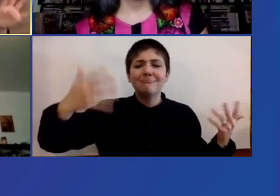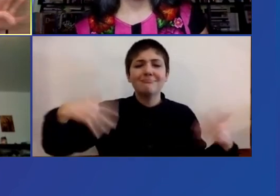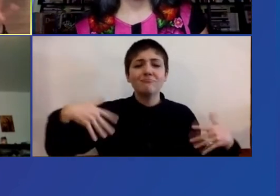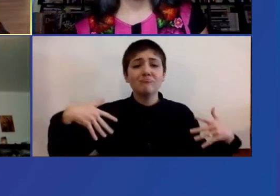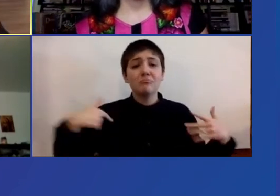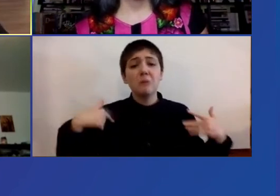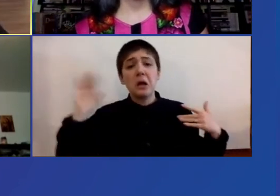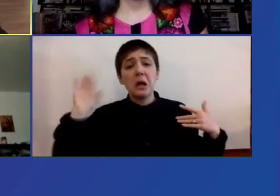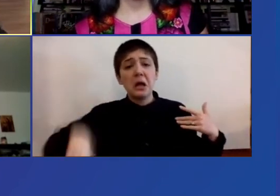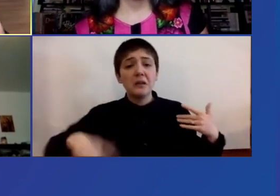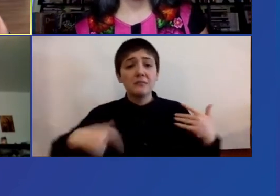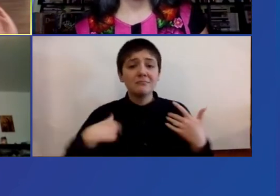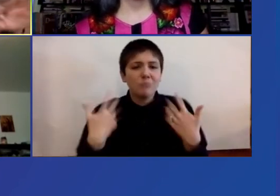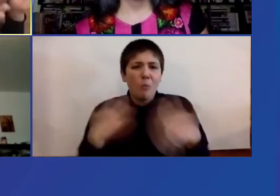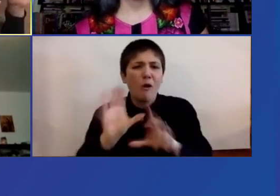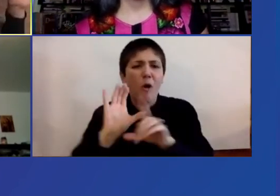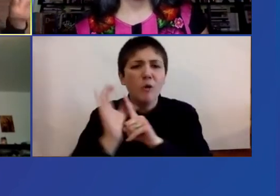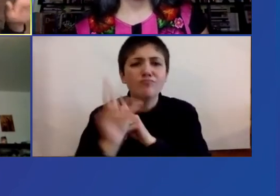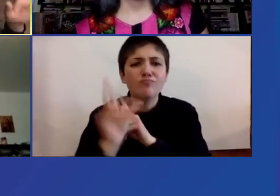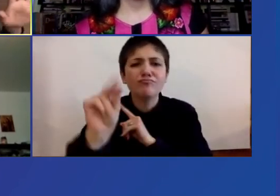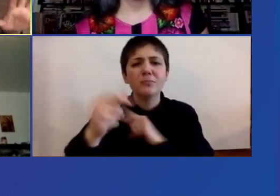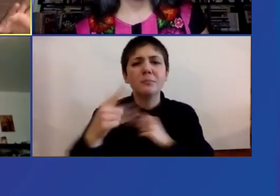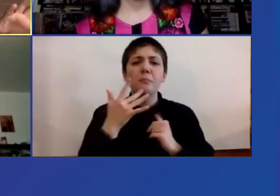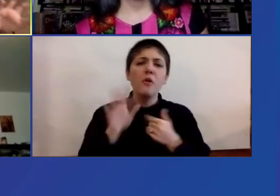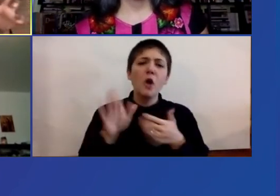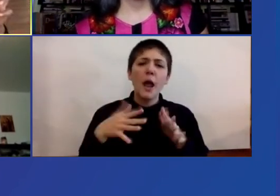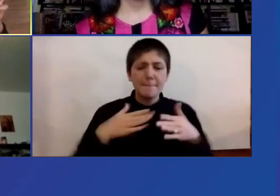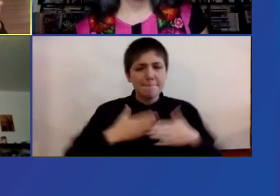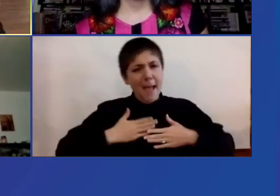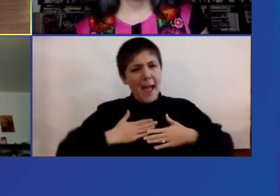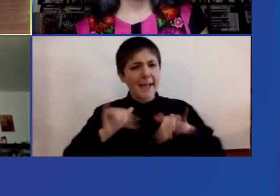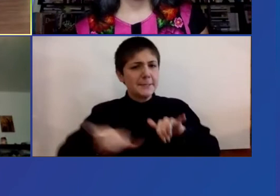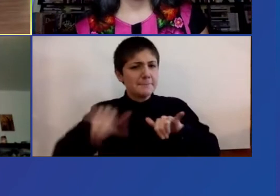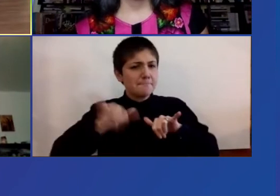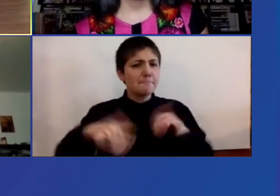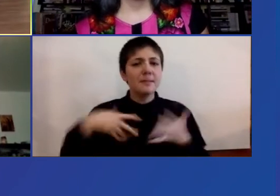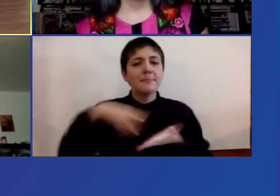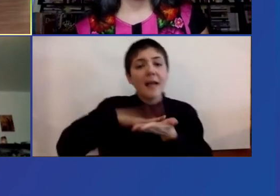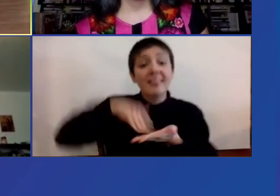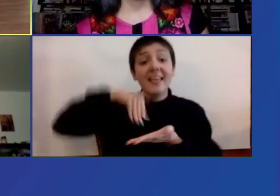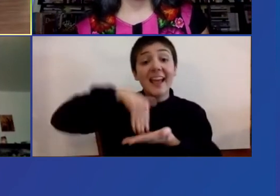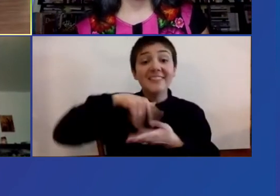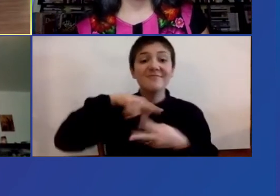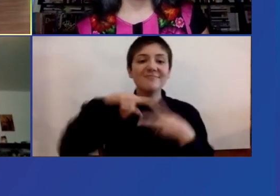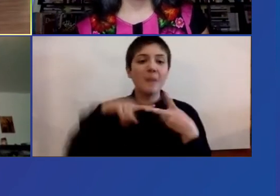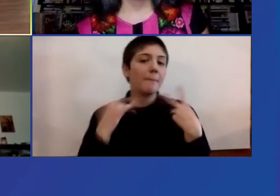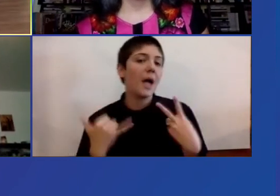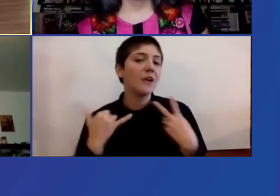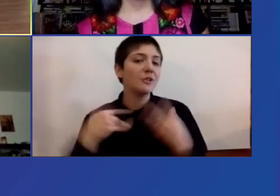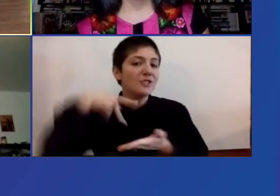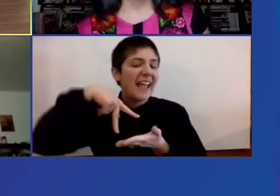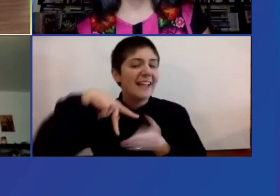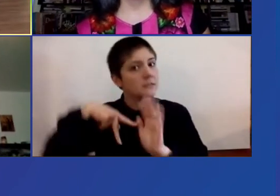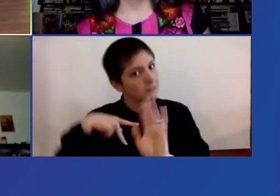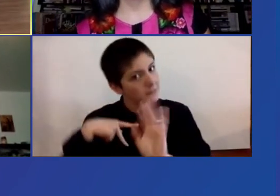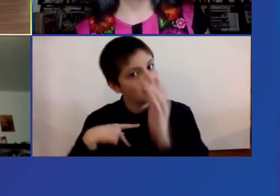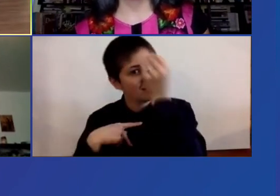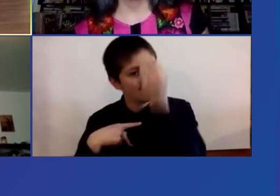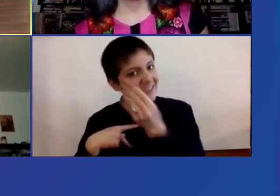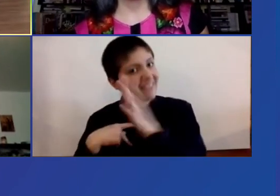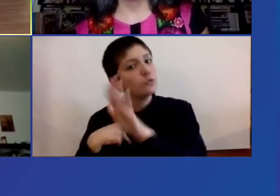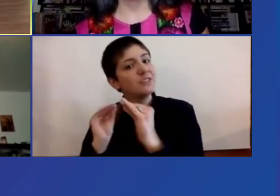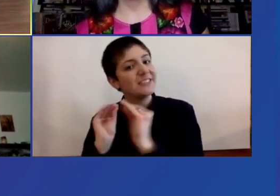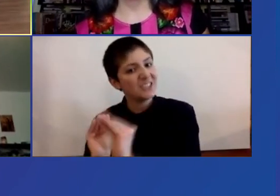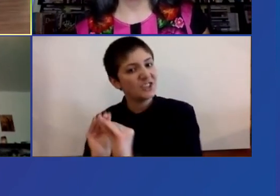ballet, modern dance, other styles, and you have to convince them as the teacher that the style that